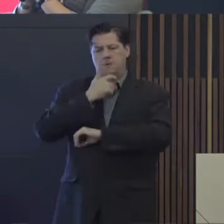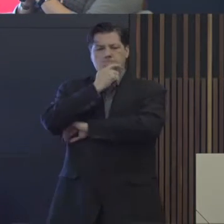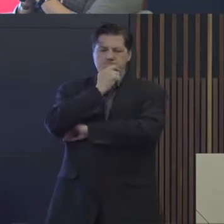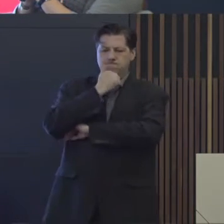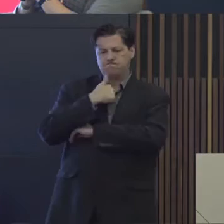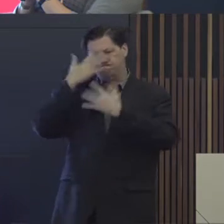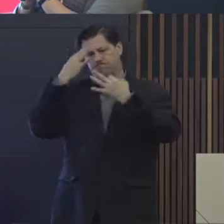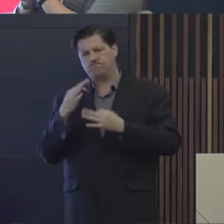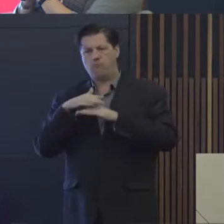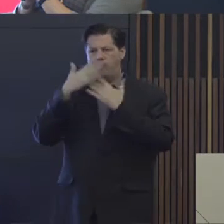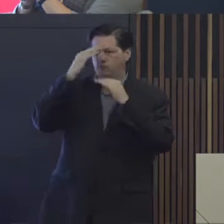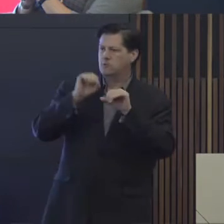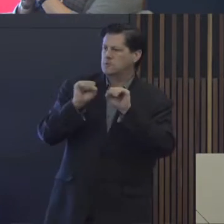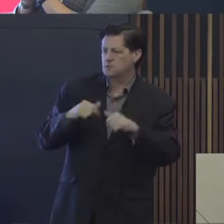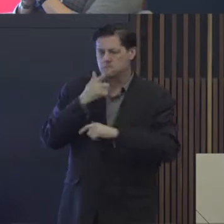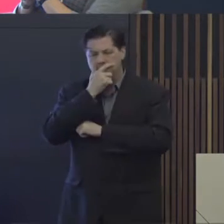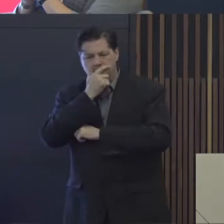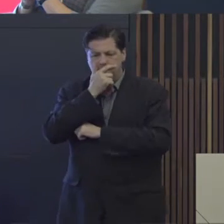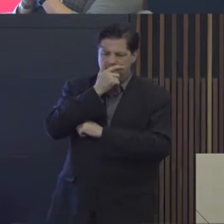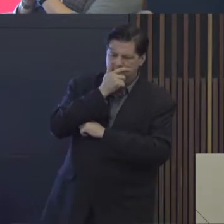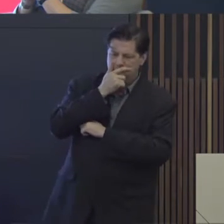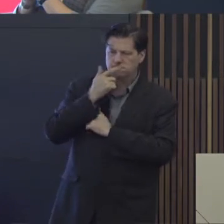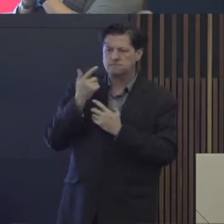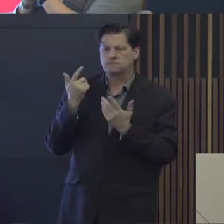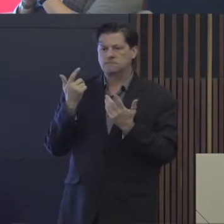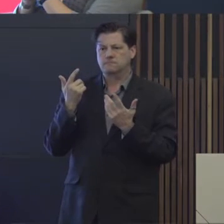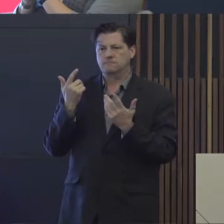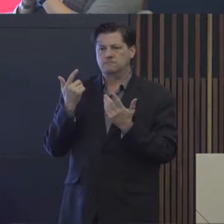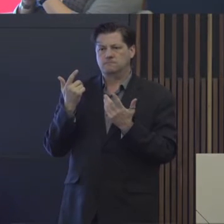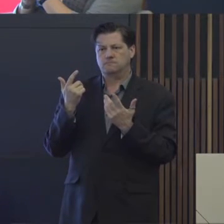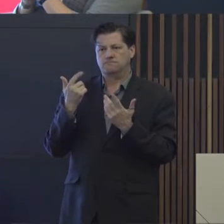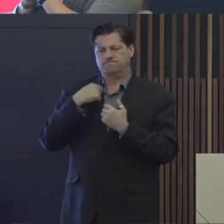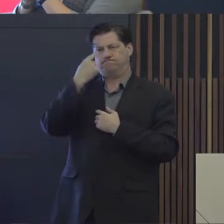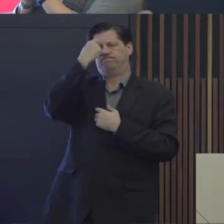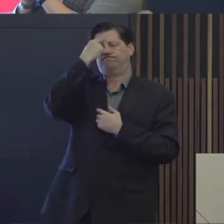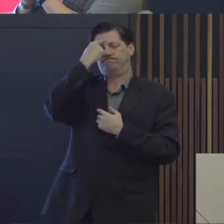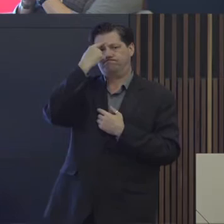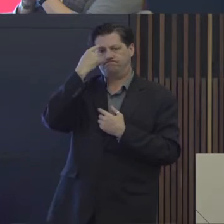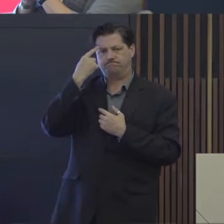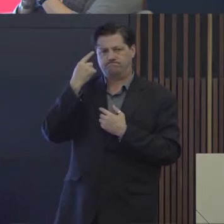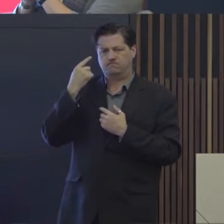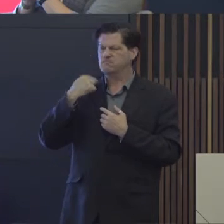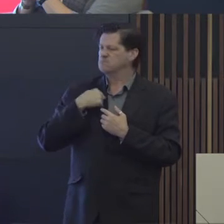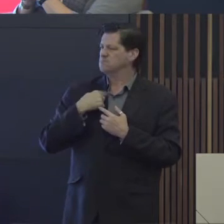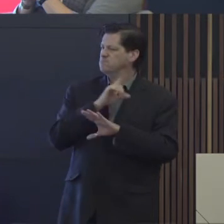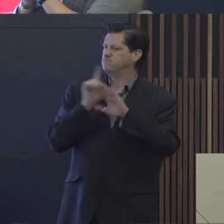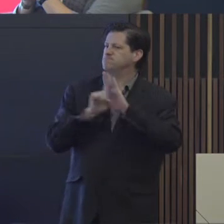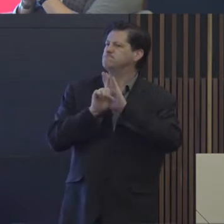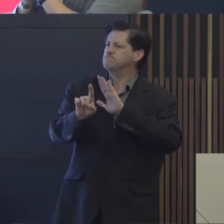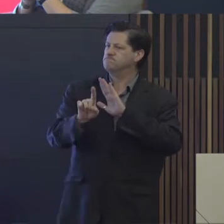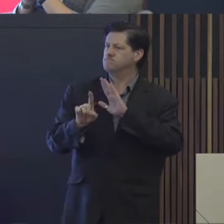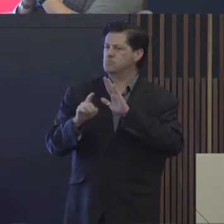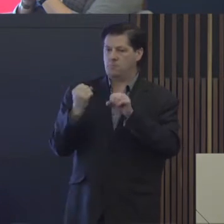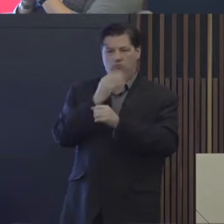to the education system, and was a little bit about in the forefront of taking steps for him to be in